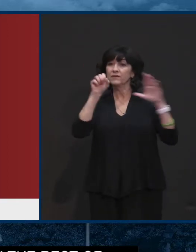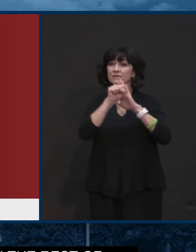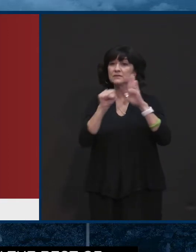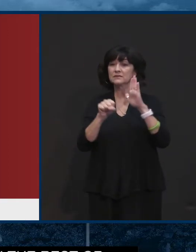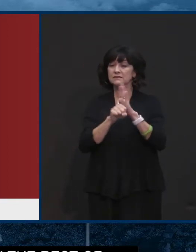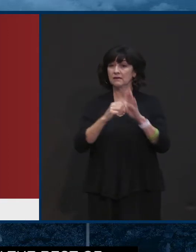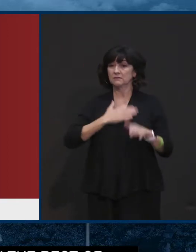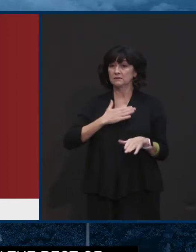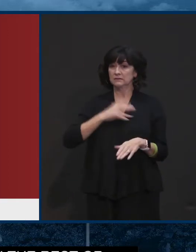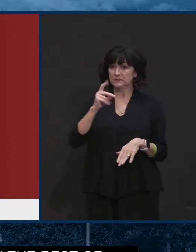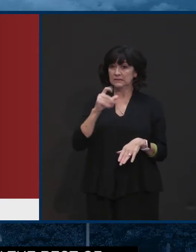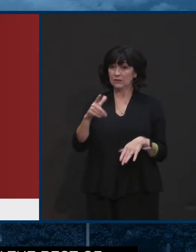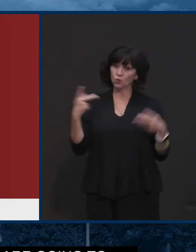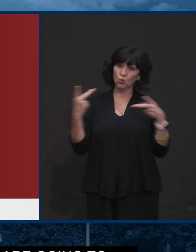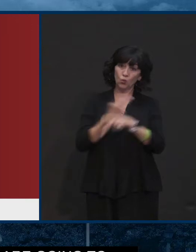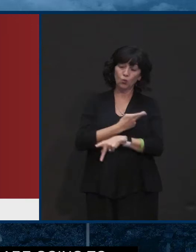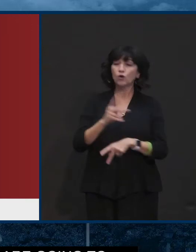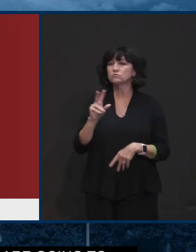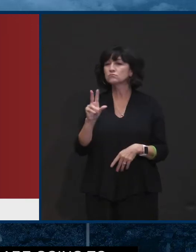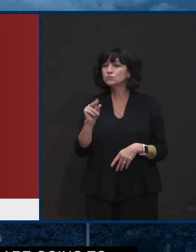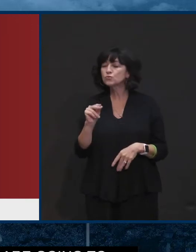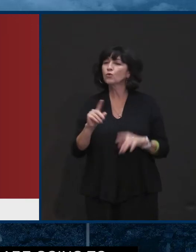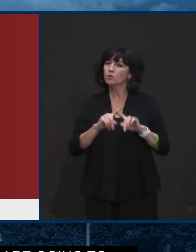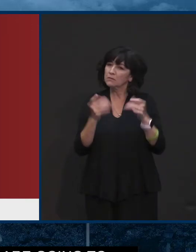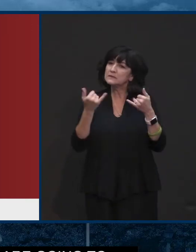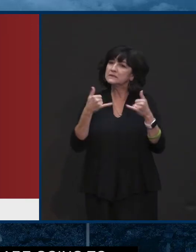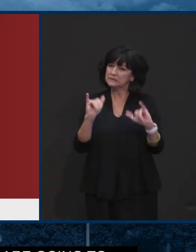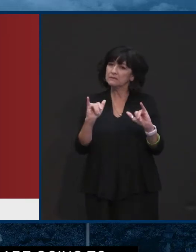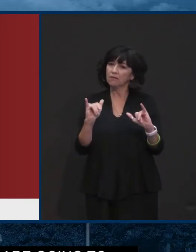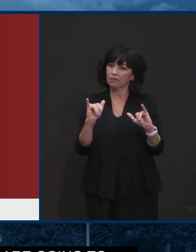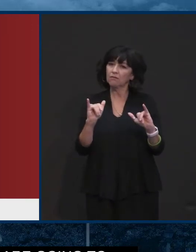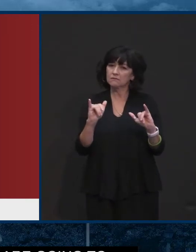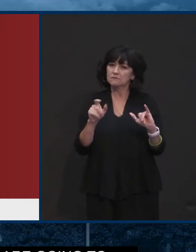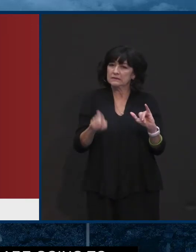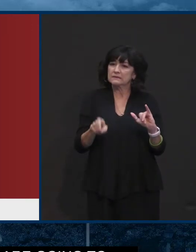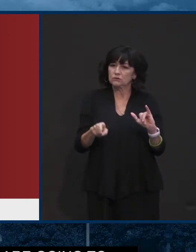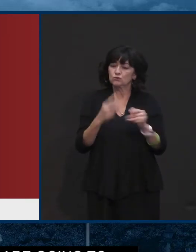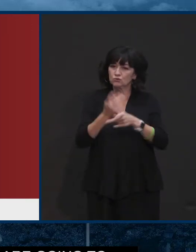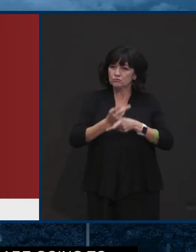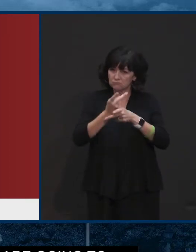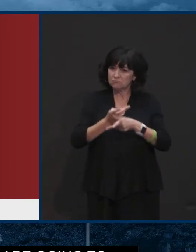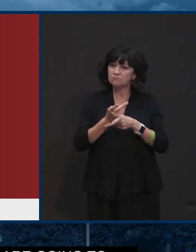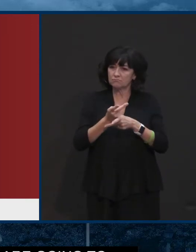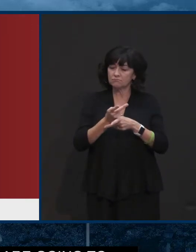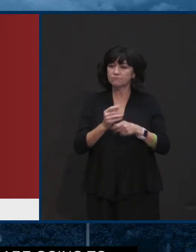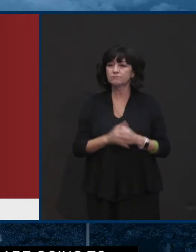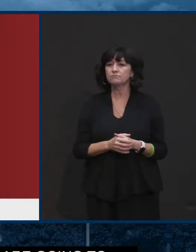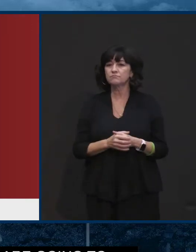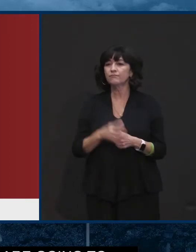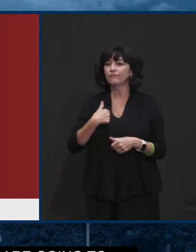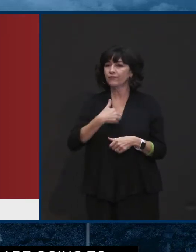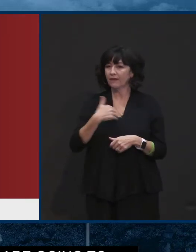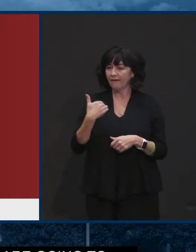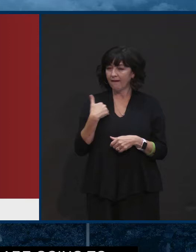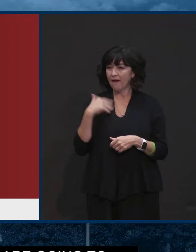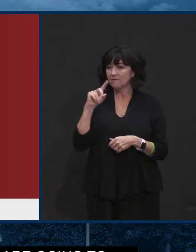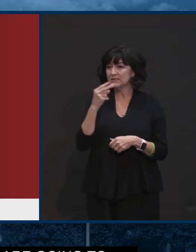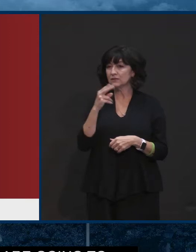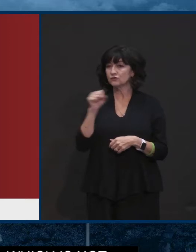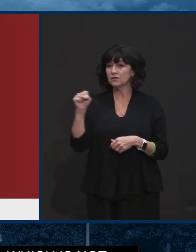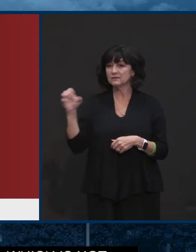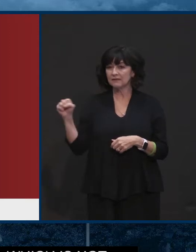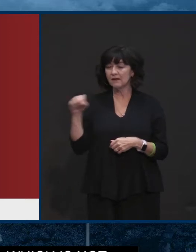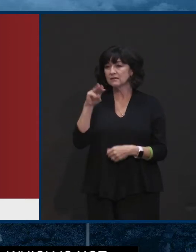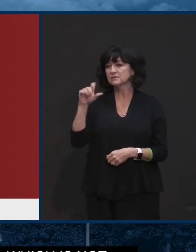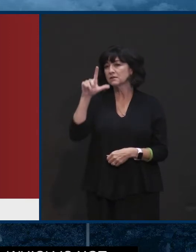be. So we'll talk about that as we move around. We also have Secretary of Health and Social Services, Molly Magarik, who's going